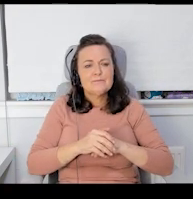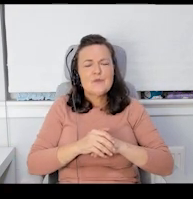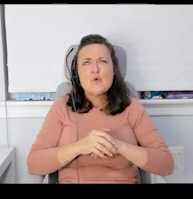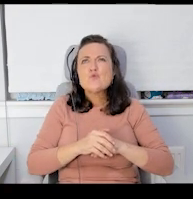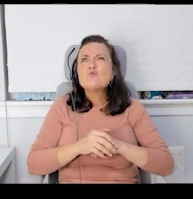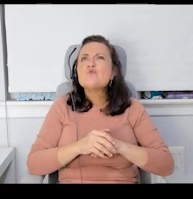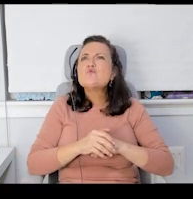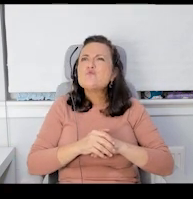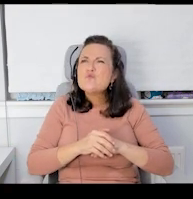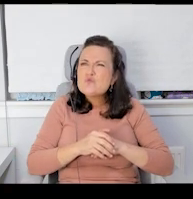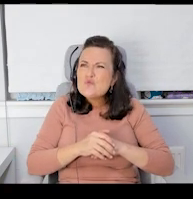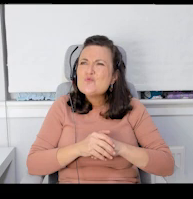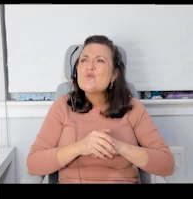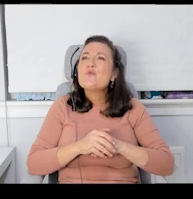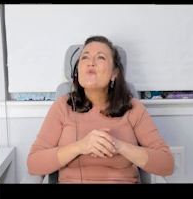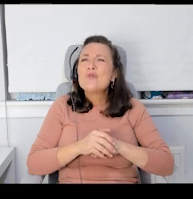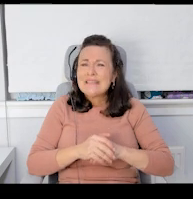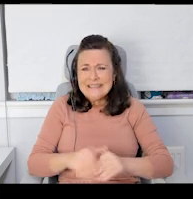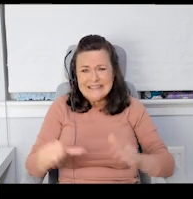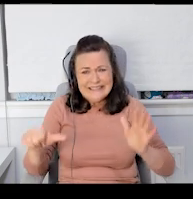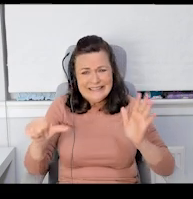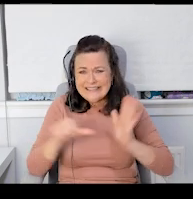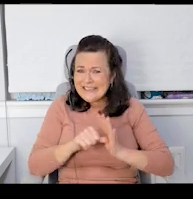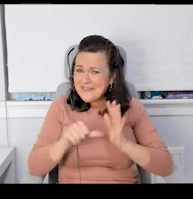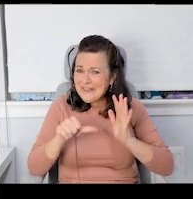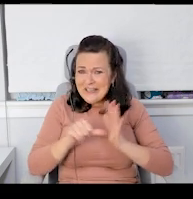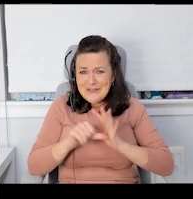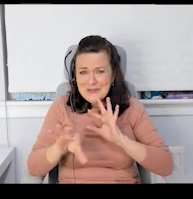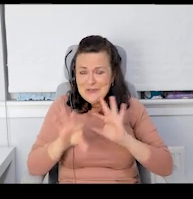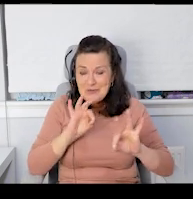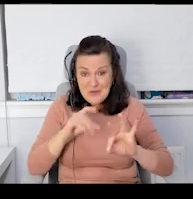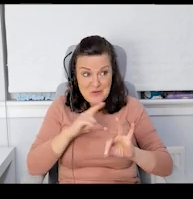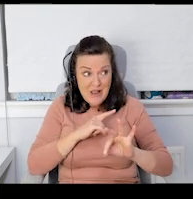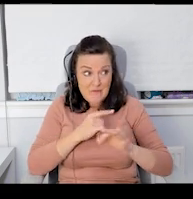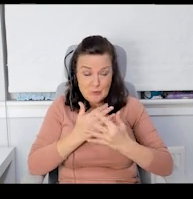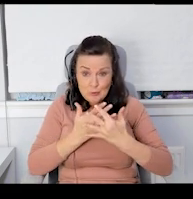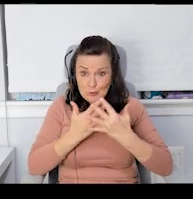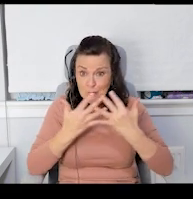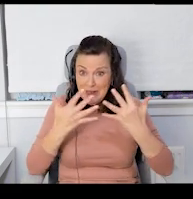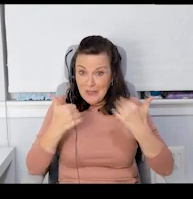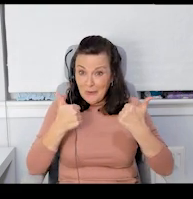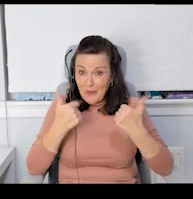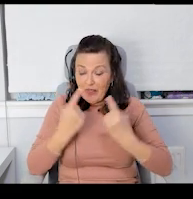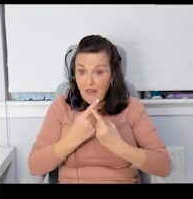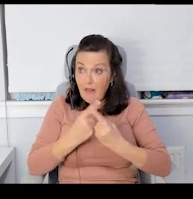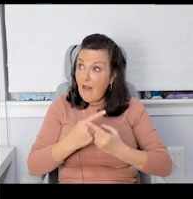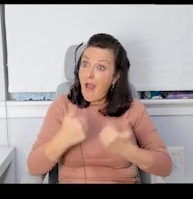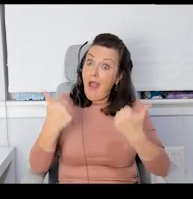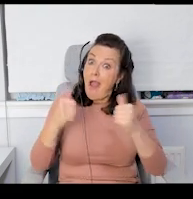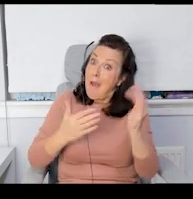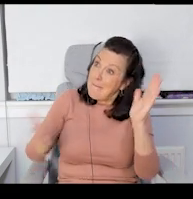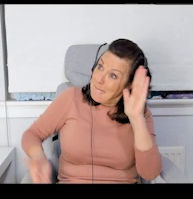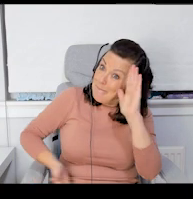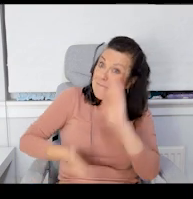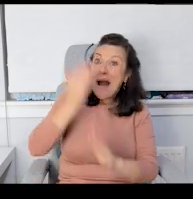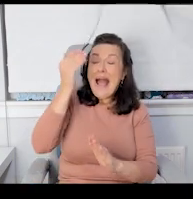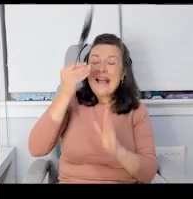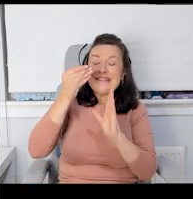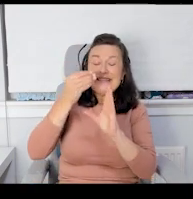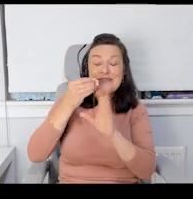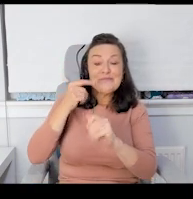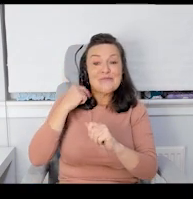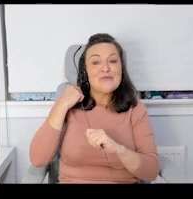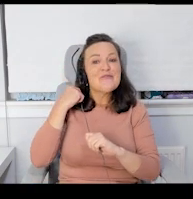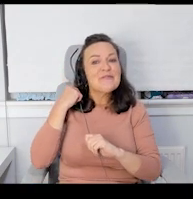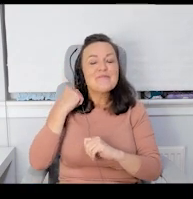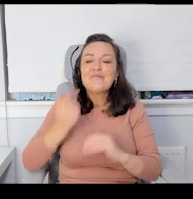probably quite difficult for me to choose because there's been a lot of highlights for me. Obviously getting my apprenticeship in the first place was a huge